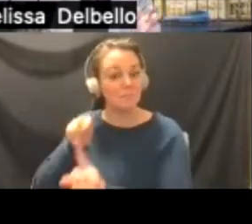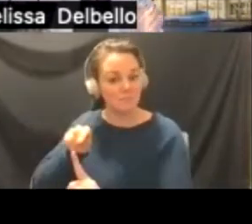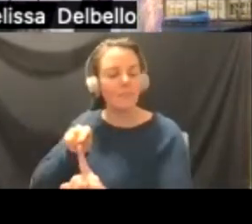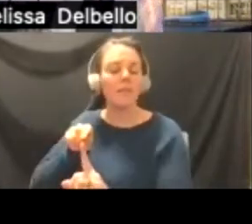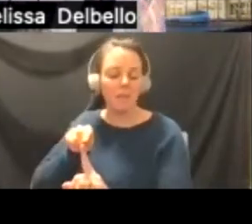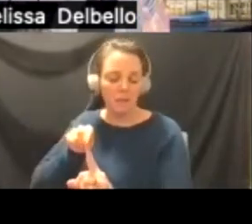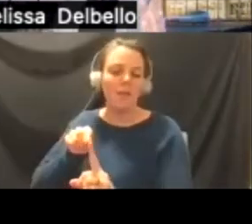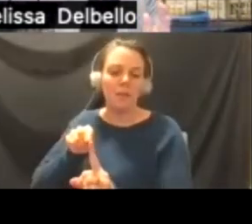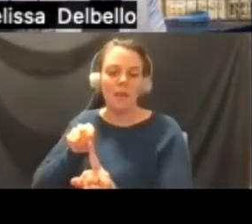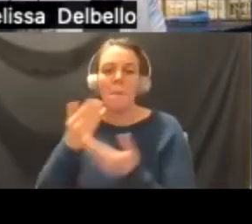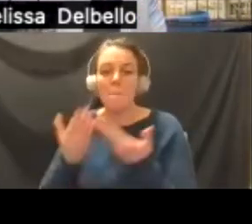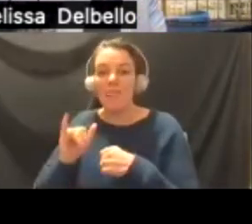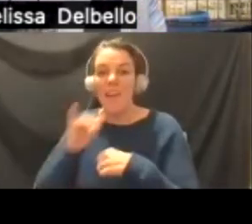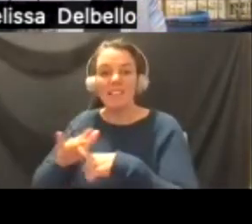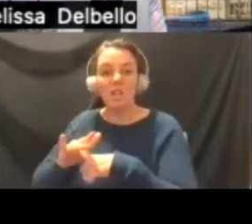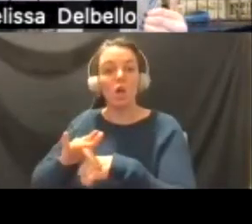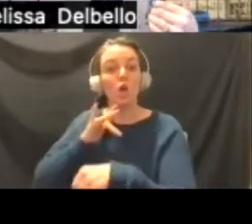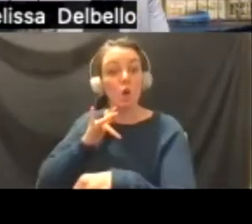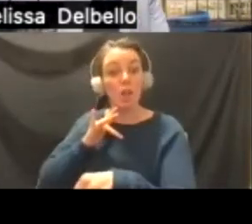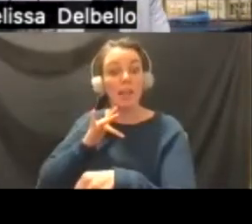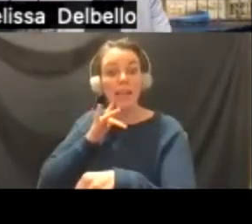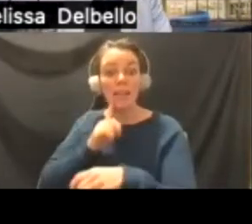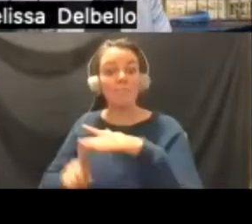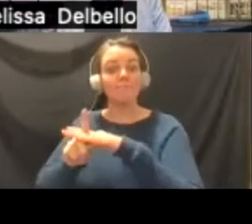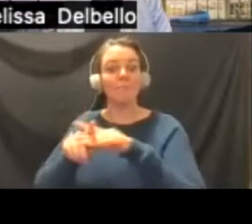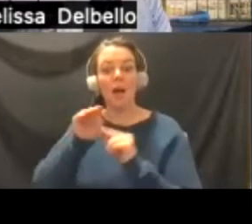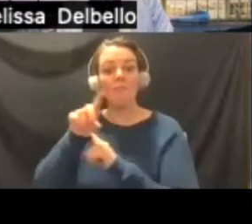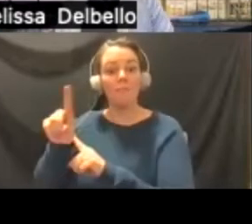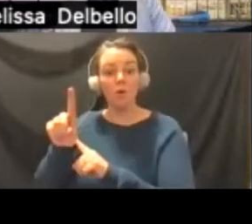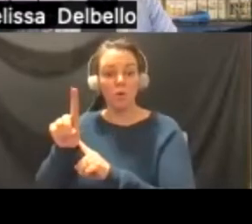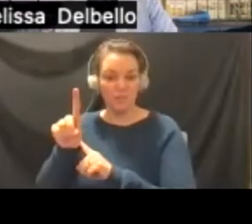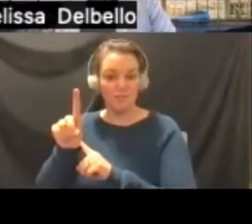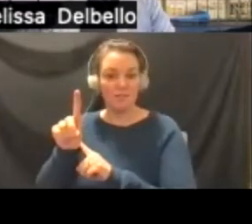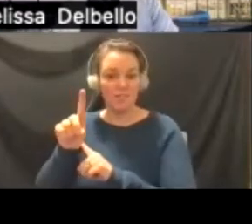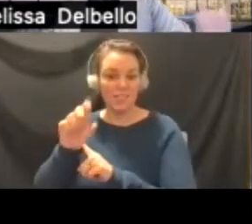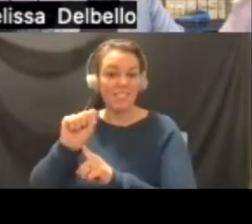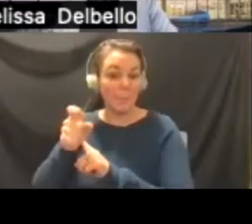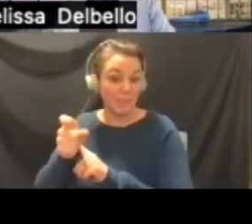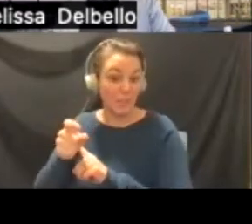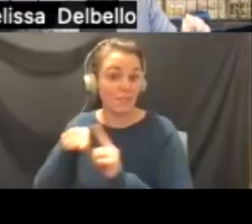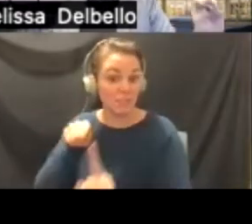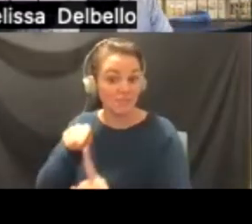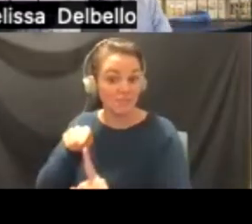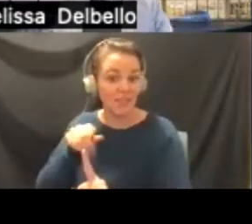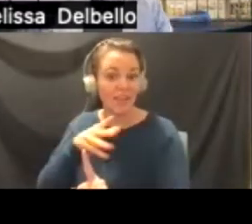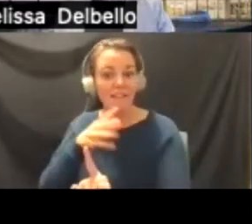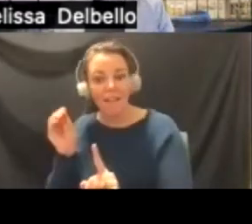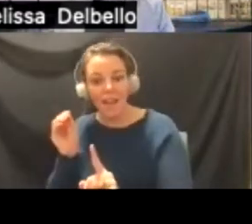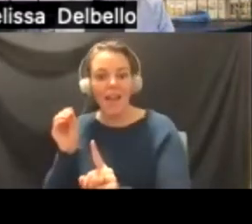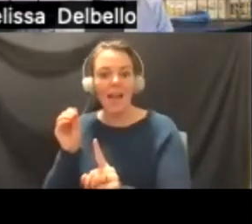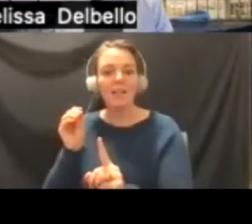be an early manifestation of mood symptoms and compensatory